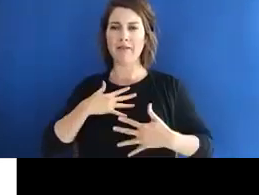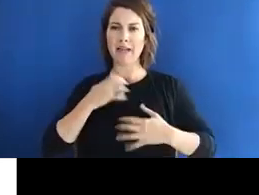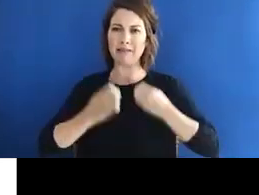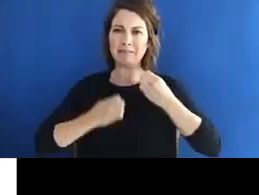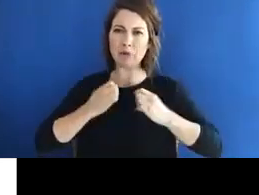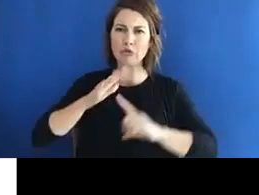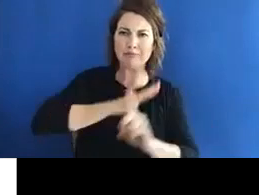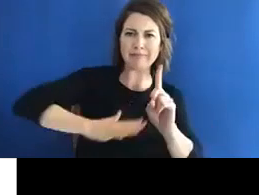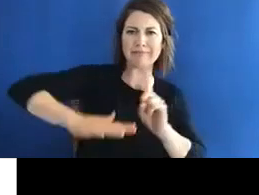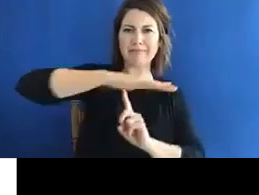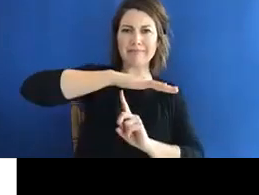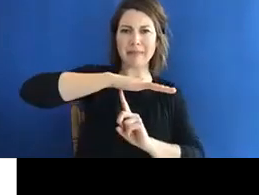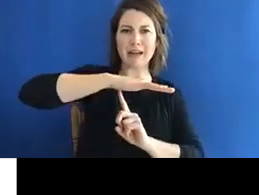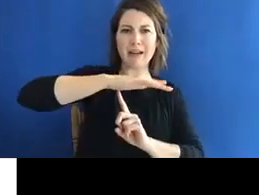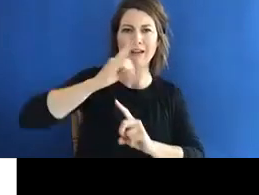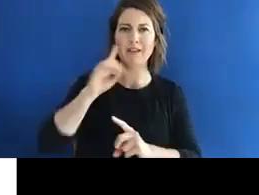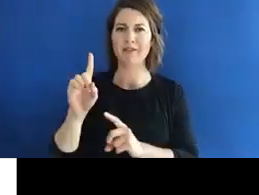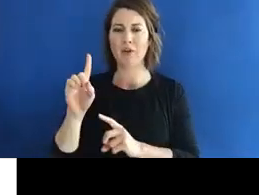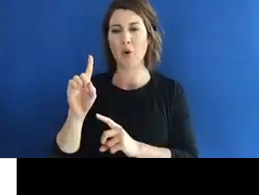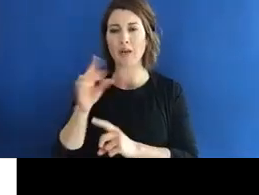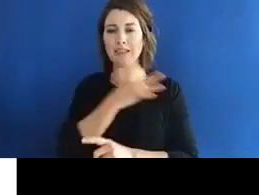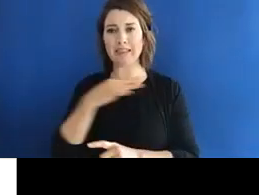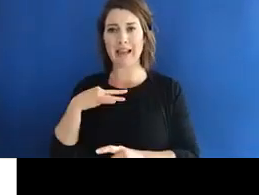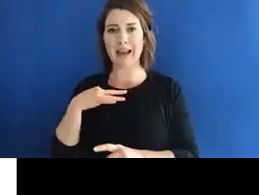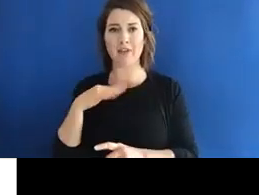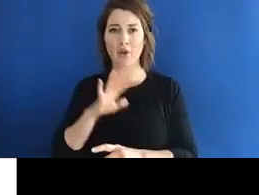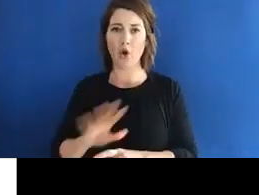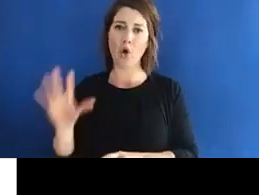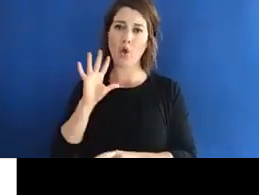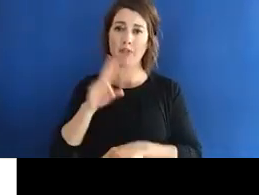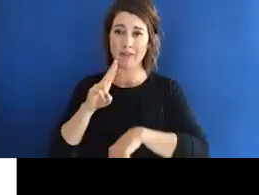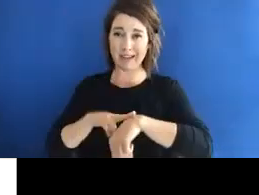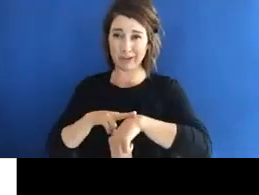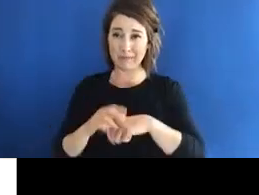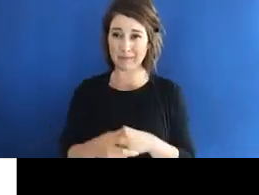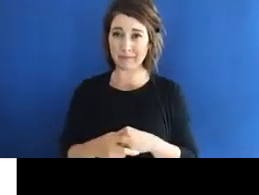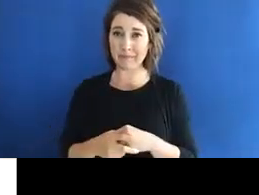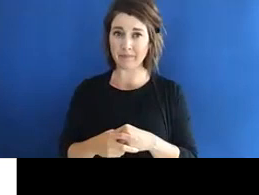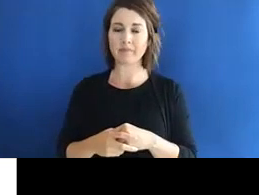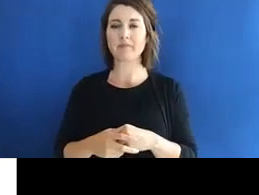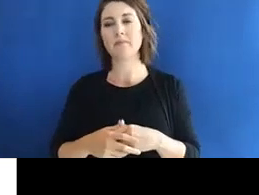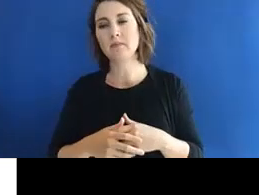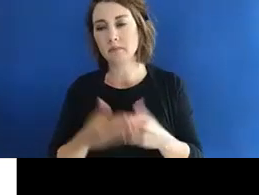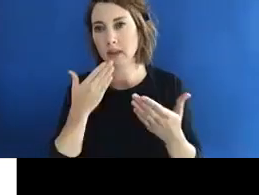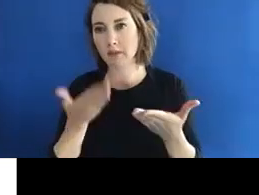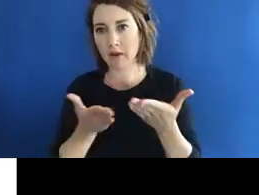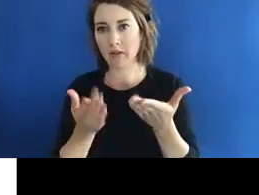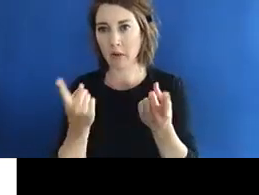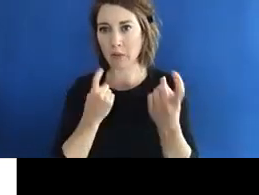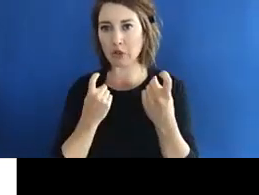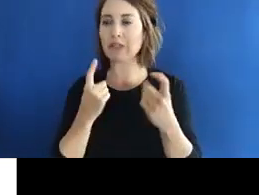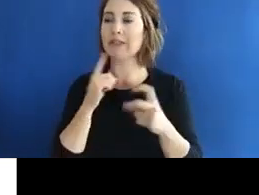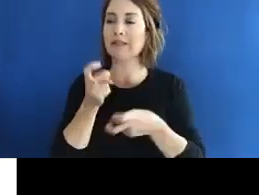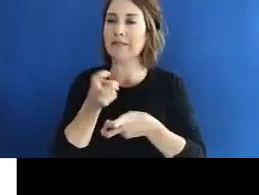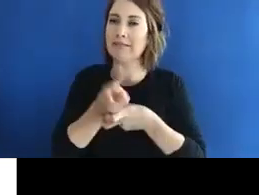Well, thanks for that question. That's not an easy one to address. And, Chris may talk about this a little more in terms of the changes